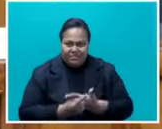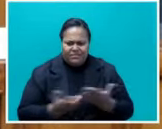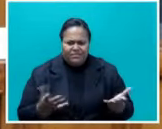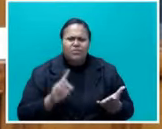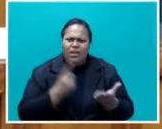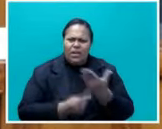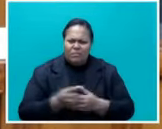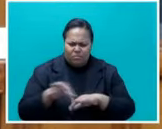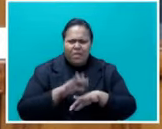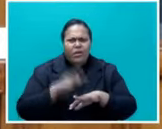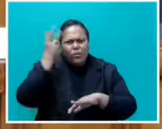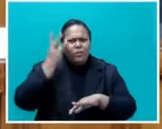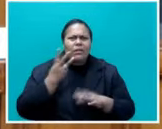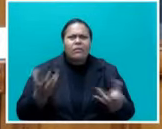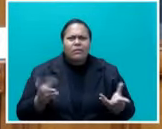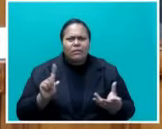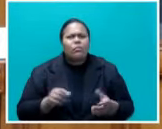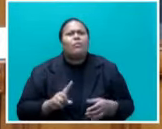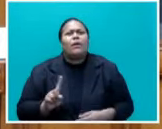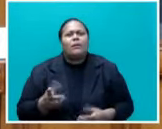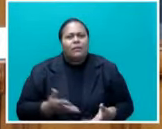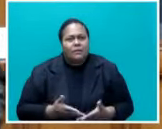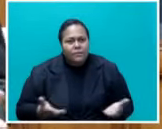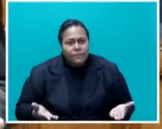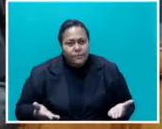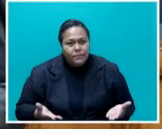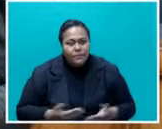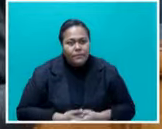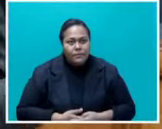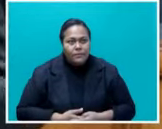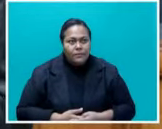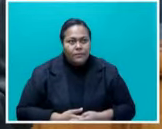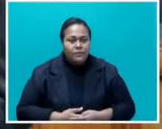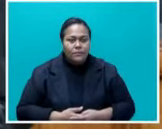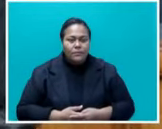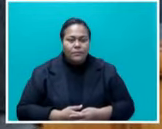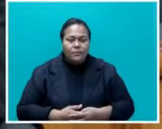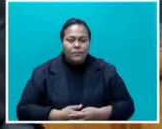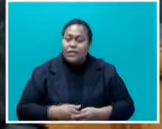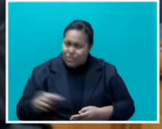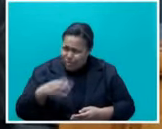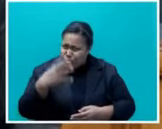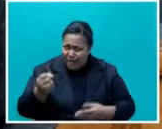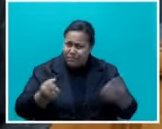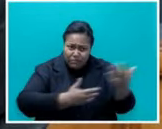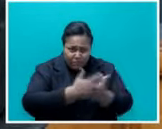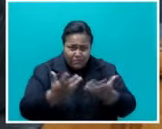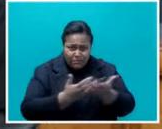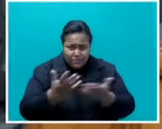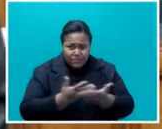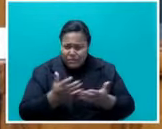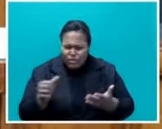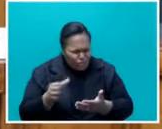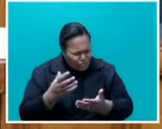women. What will they do now? So there could have been some dialogue on this. This is a huge issue, Honorable